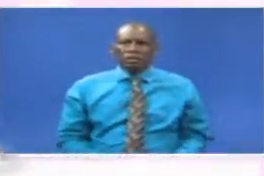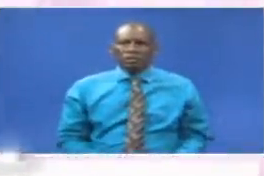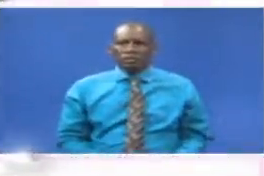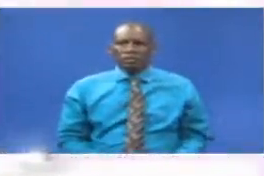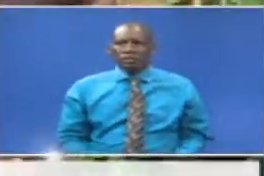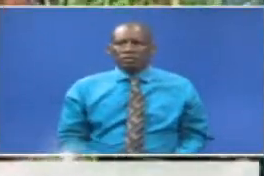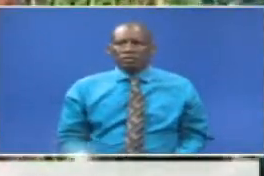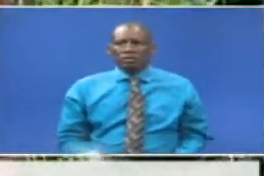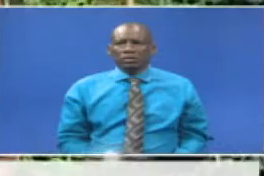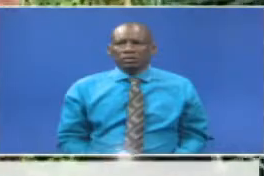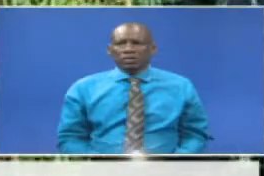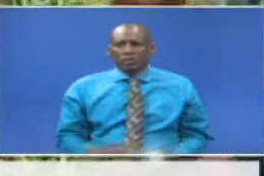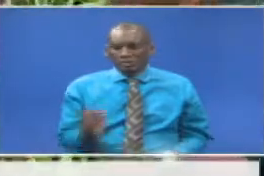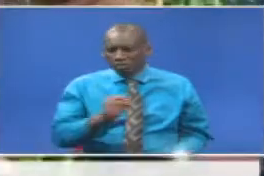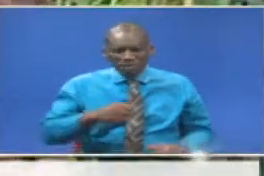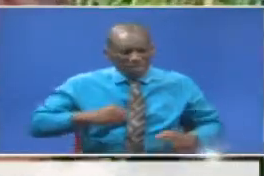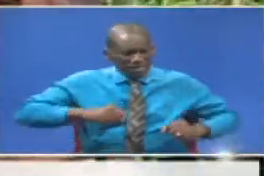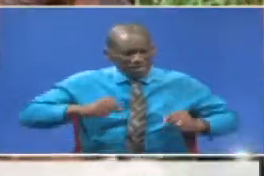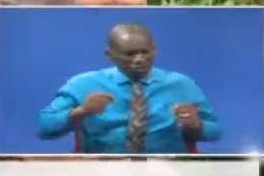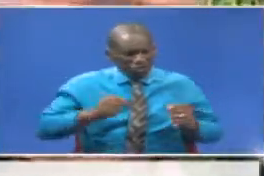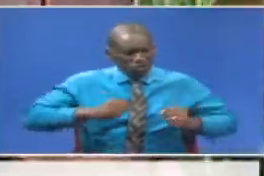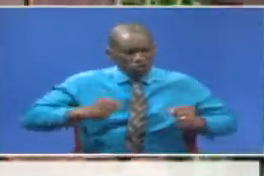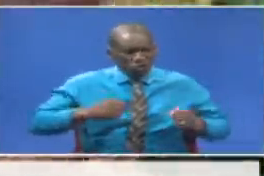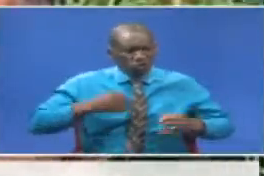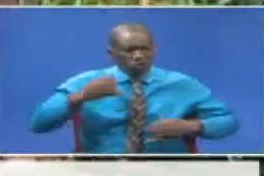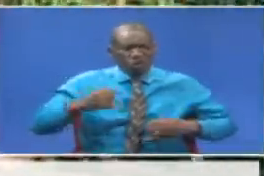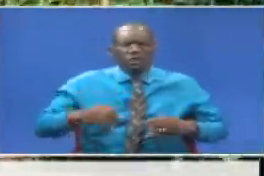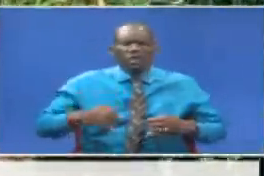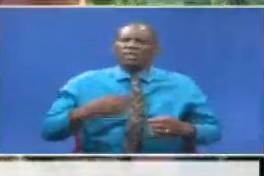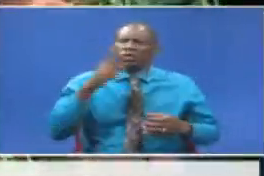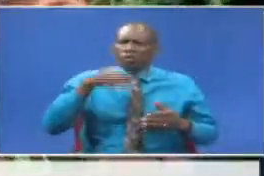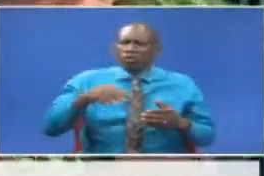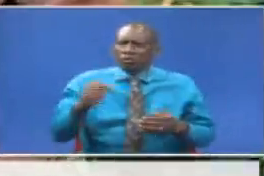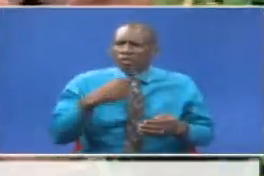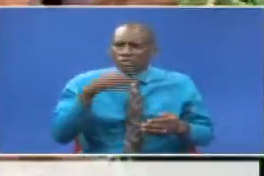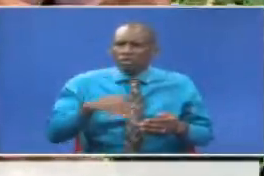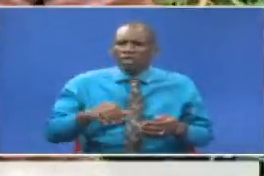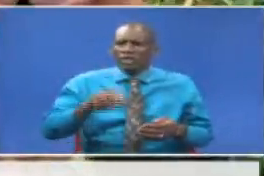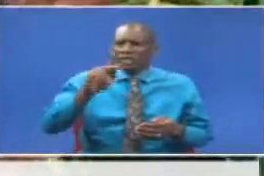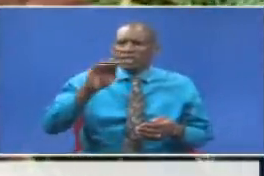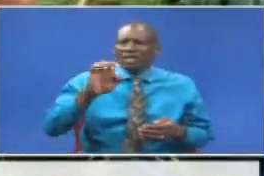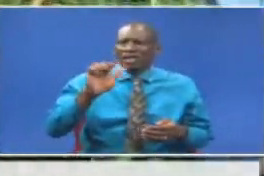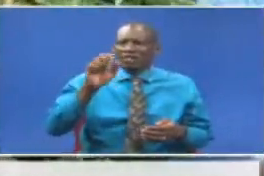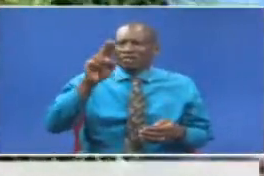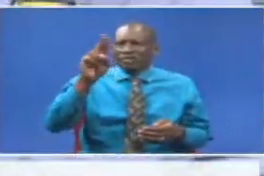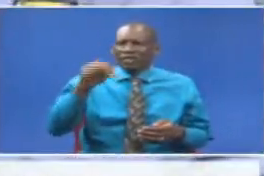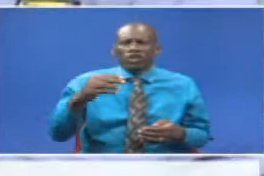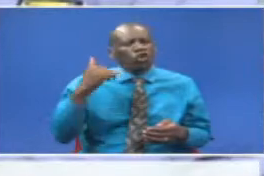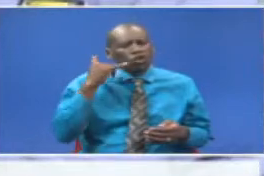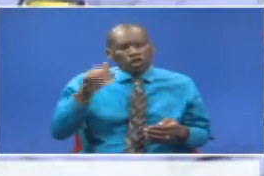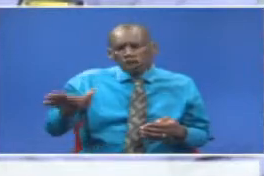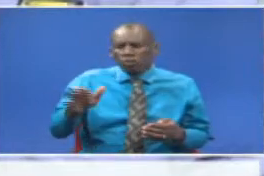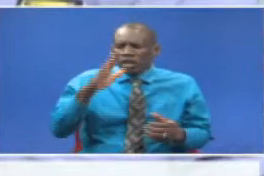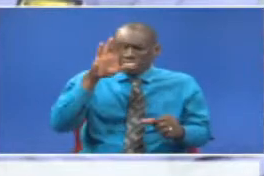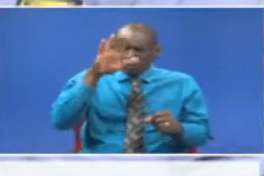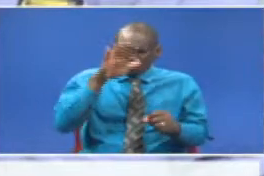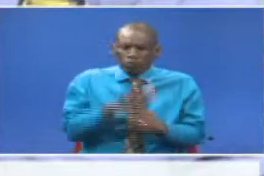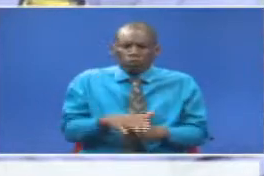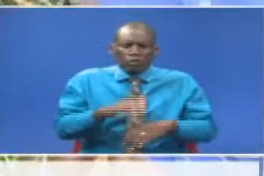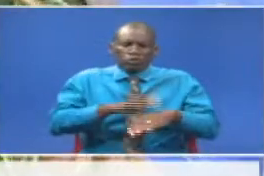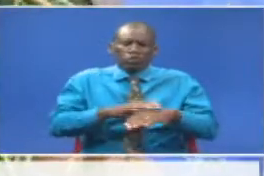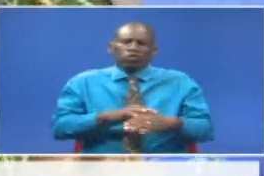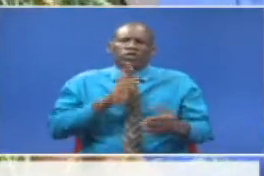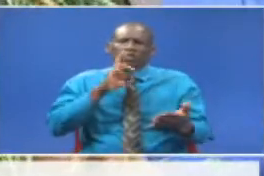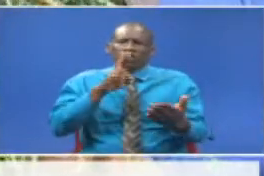The emotional Mzee Cheruiyot reveals to us that Kelvin, who is his firstborn child, called him in the morning and promised him positive